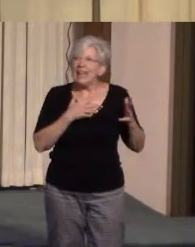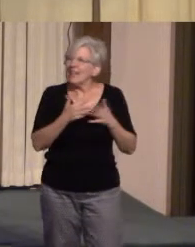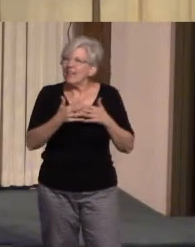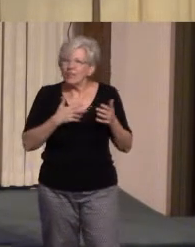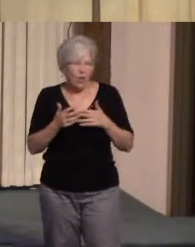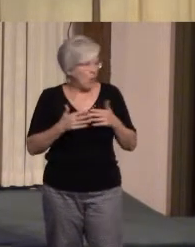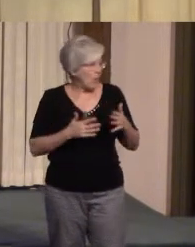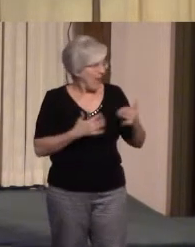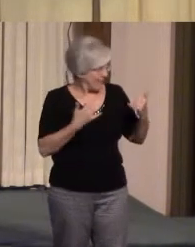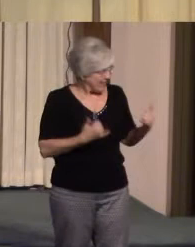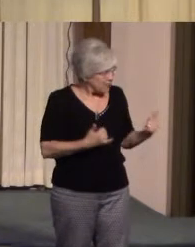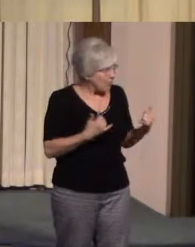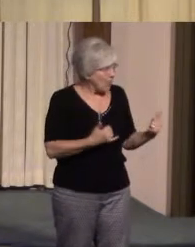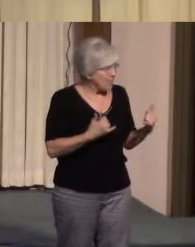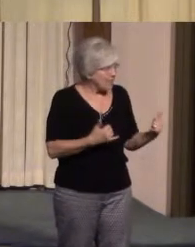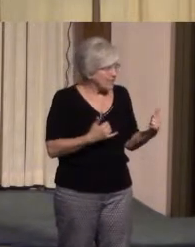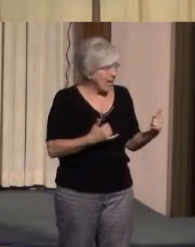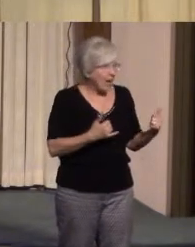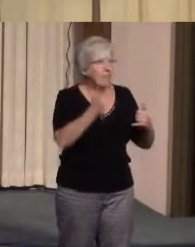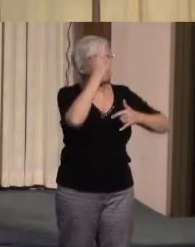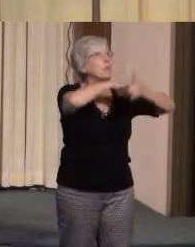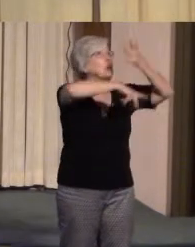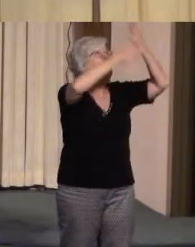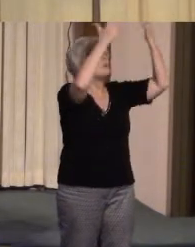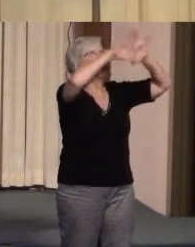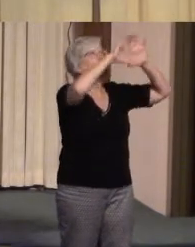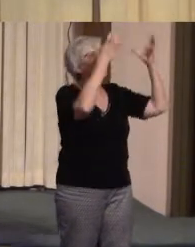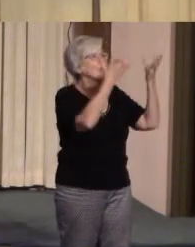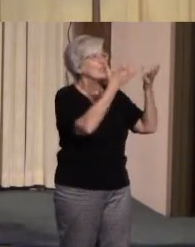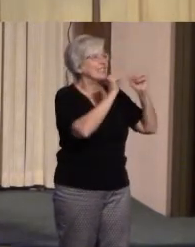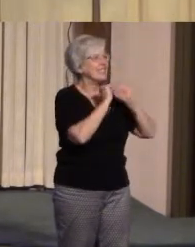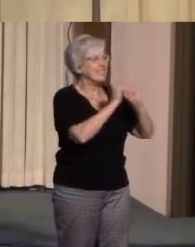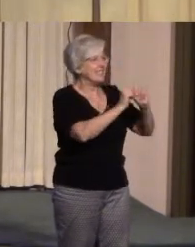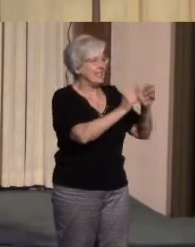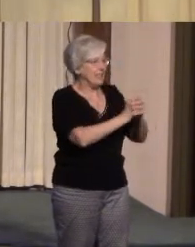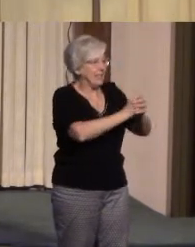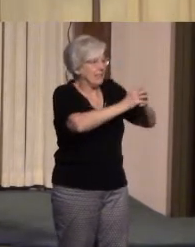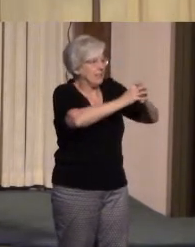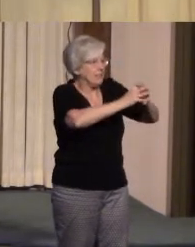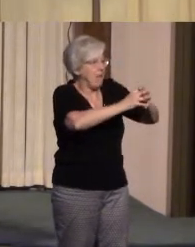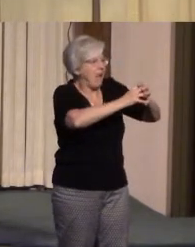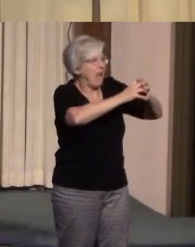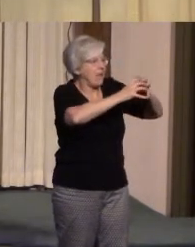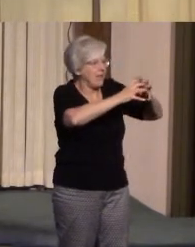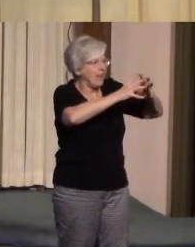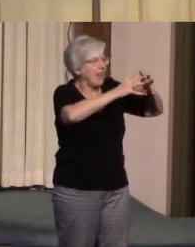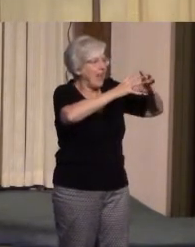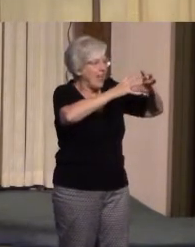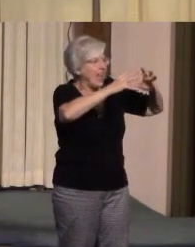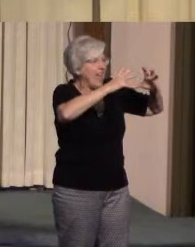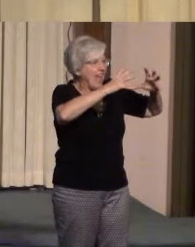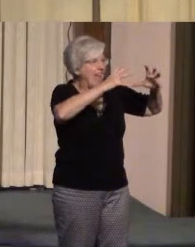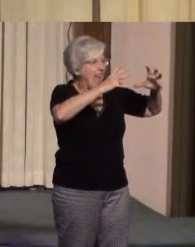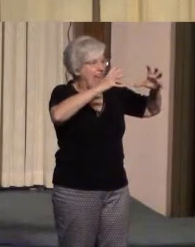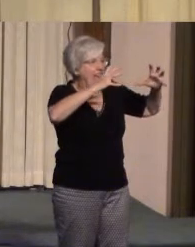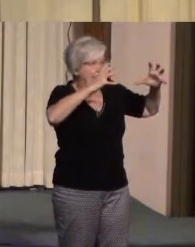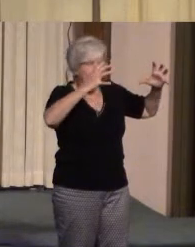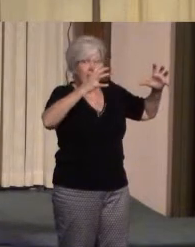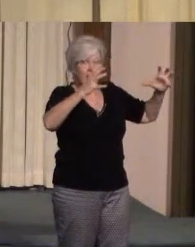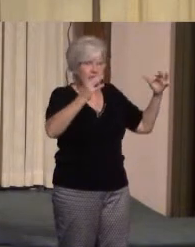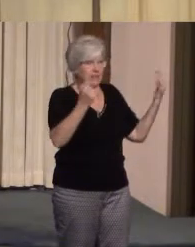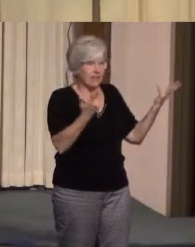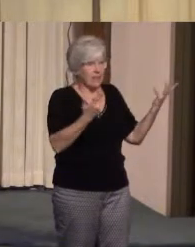And even though at this moment in time, the universe is still expanding and the rate at which it is expanding